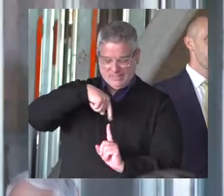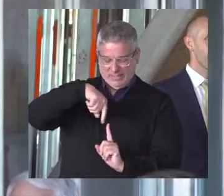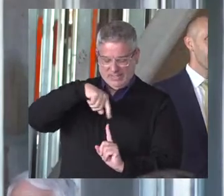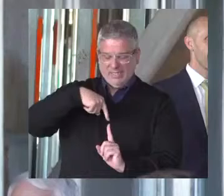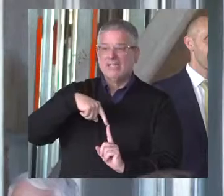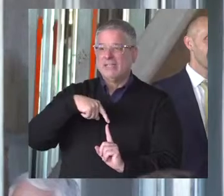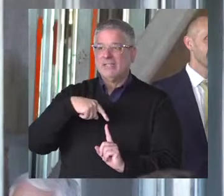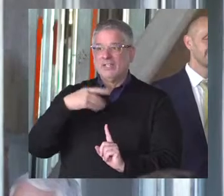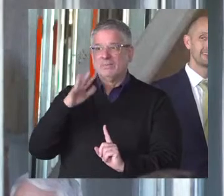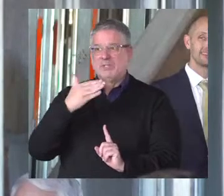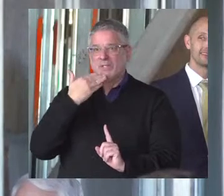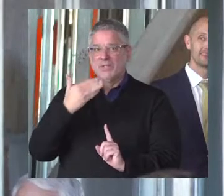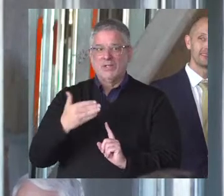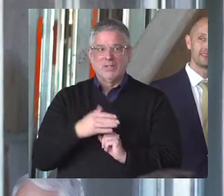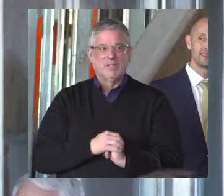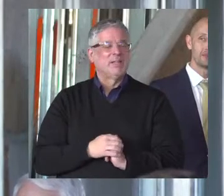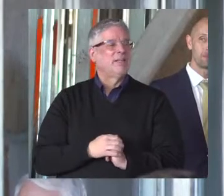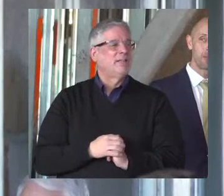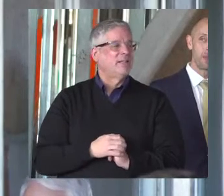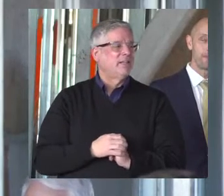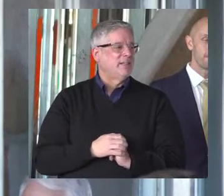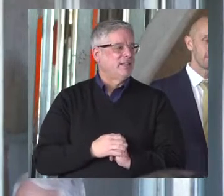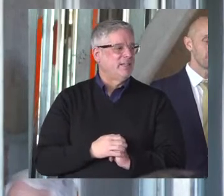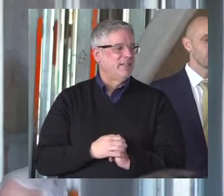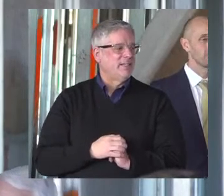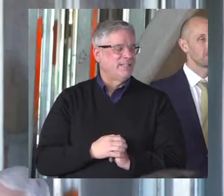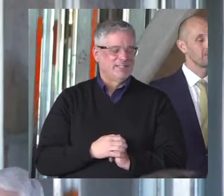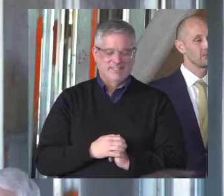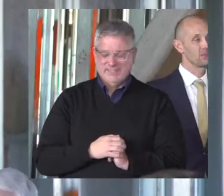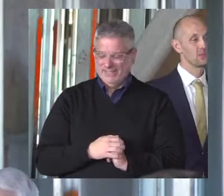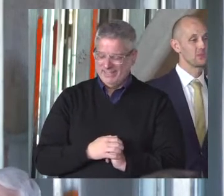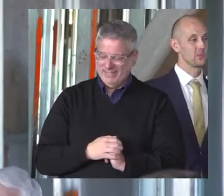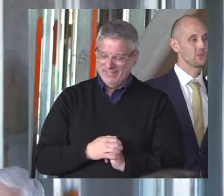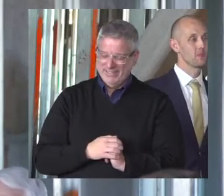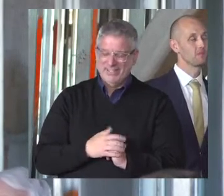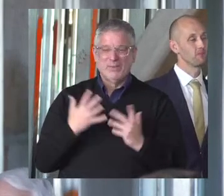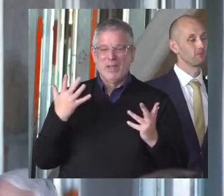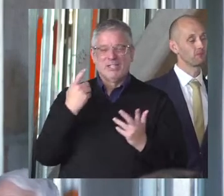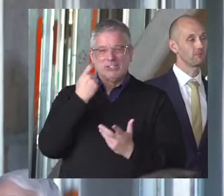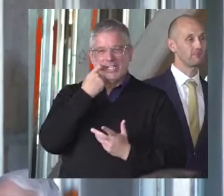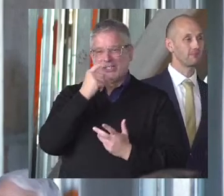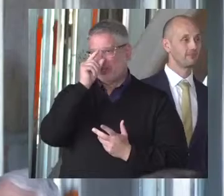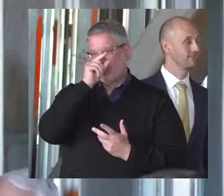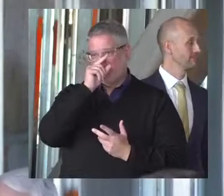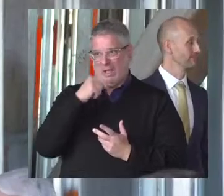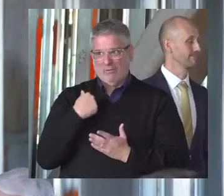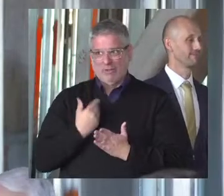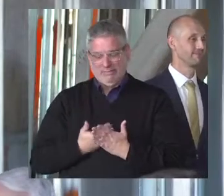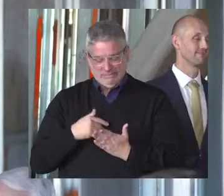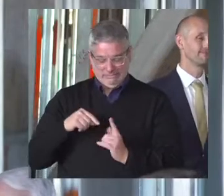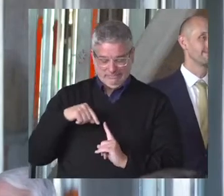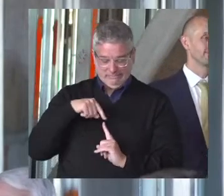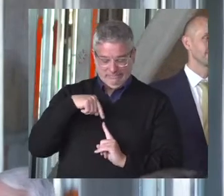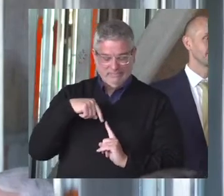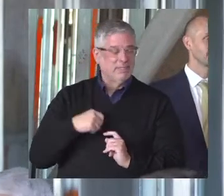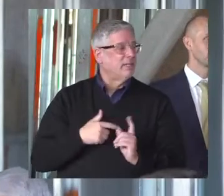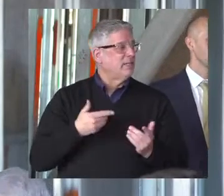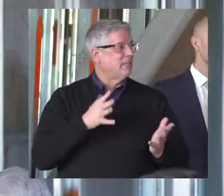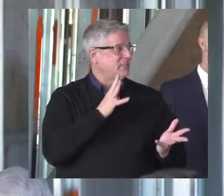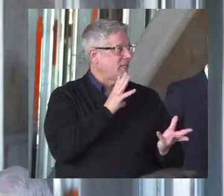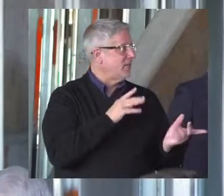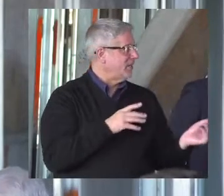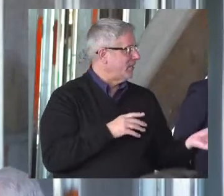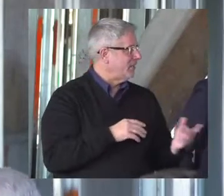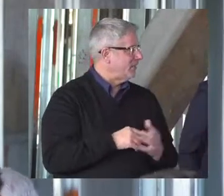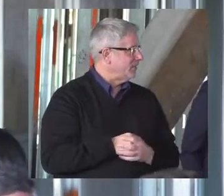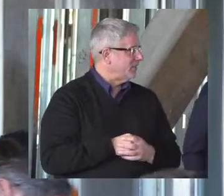That is actually pretty good. You may want to Google that yourself. At least that's what I just Googled, and that was a great analogy. Now let's talk. You